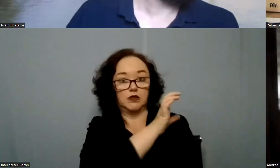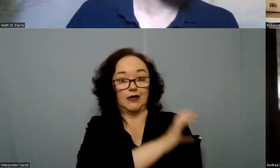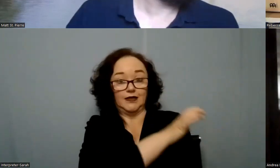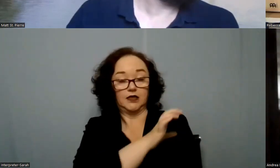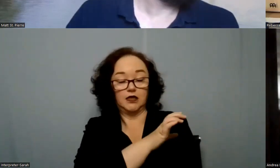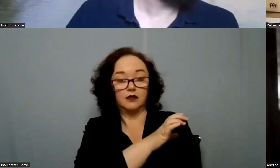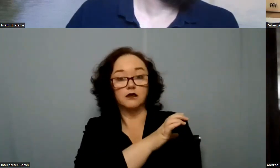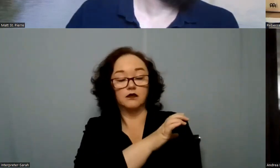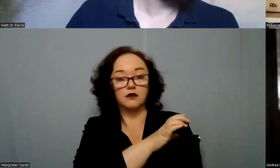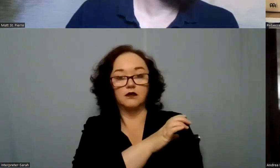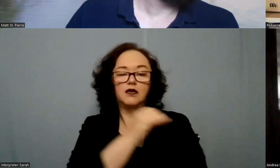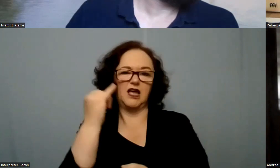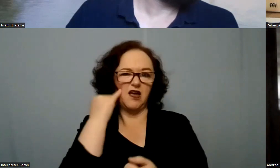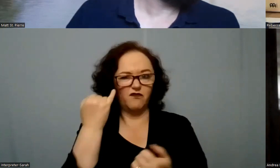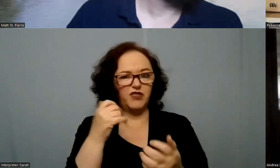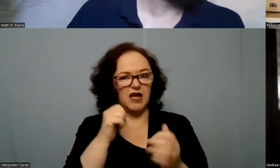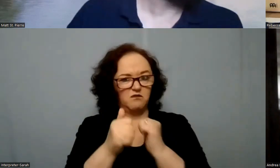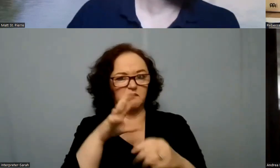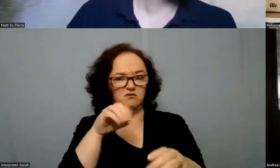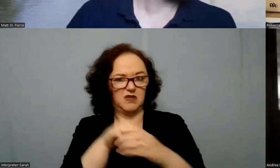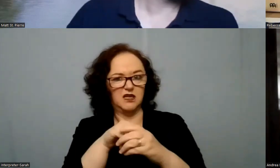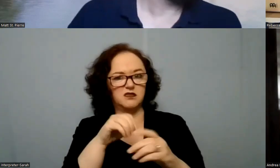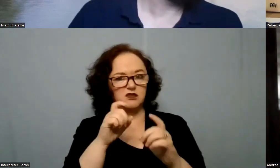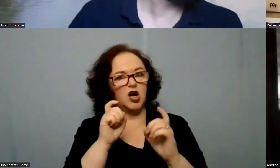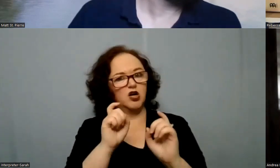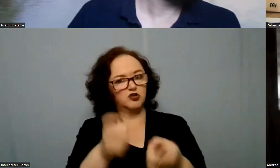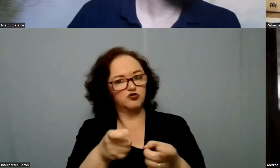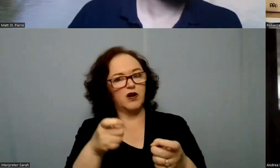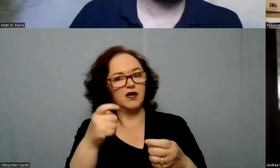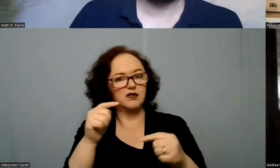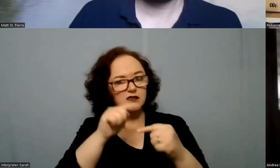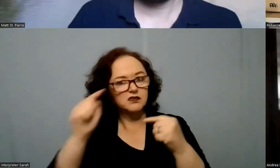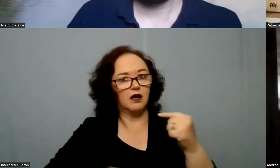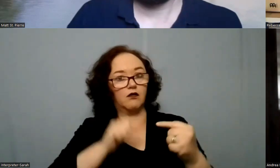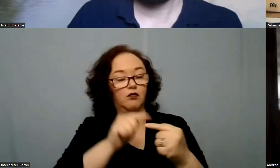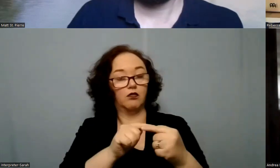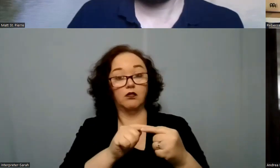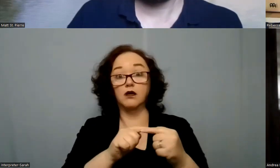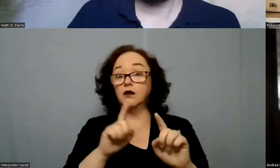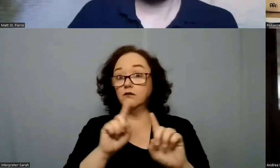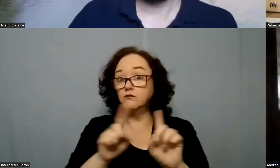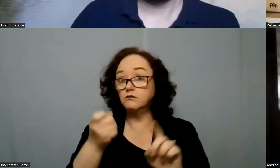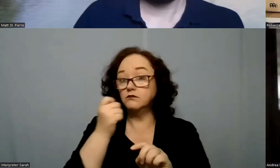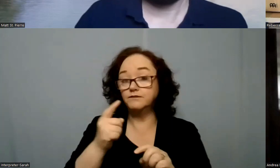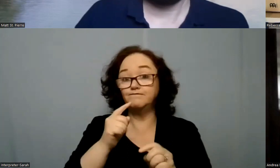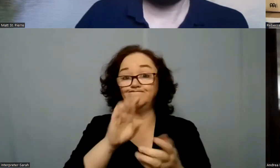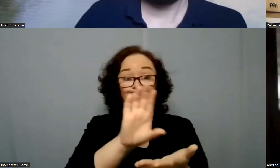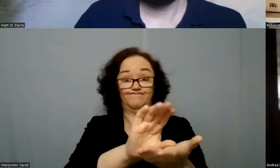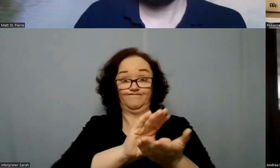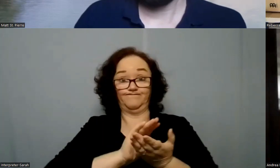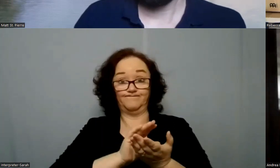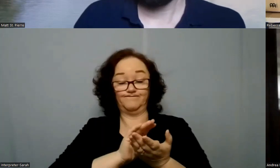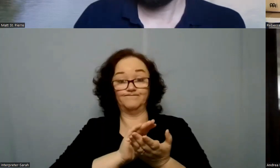right in a grant cycle to win those grants. Receiving a grant does not necessarily mean that you will